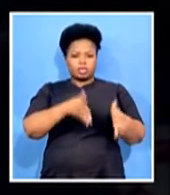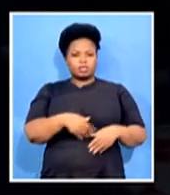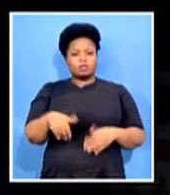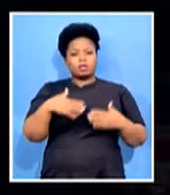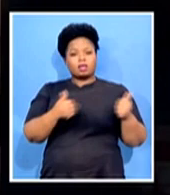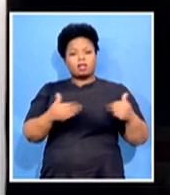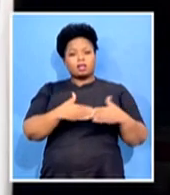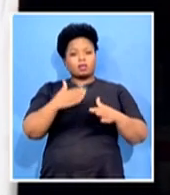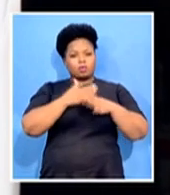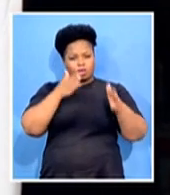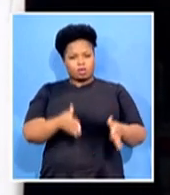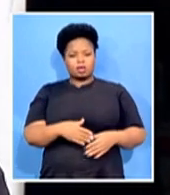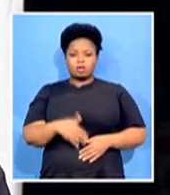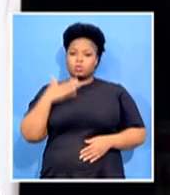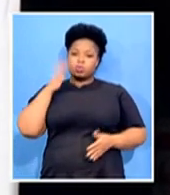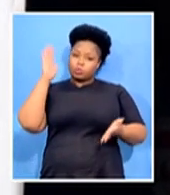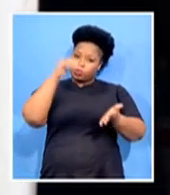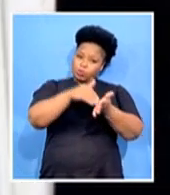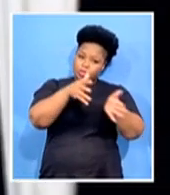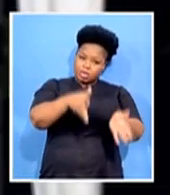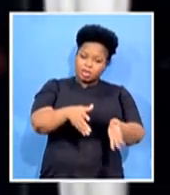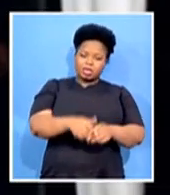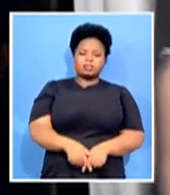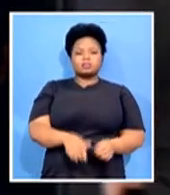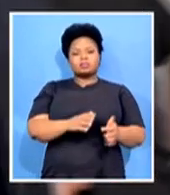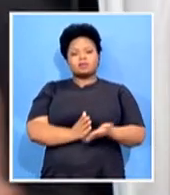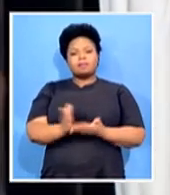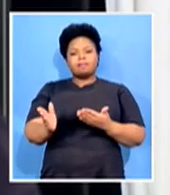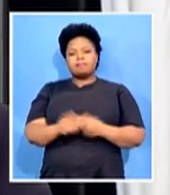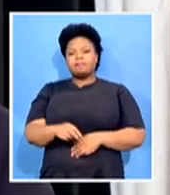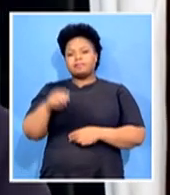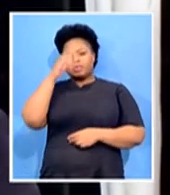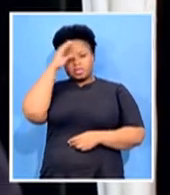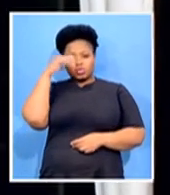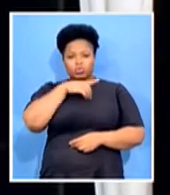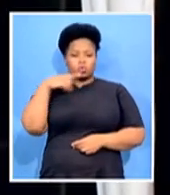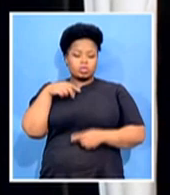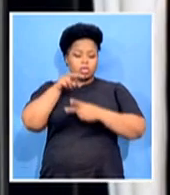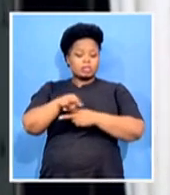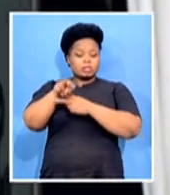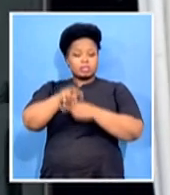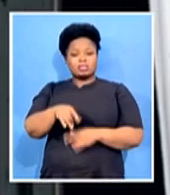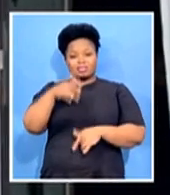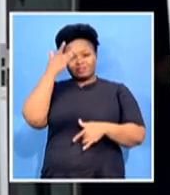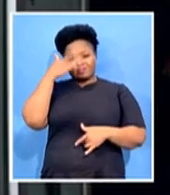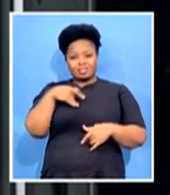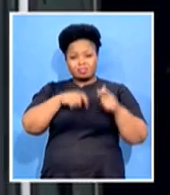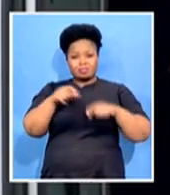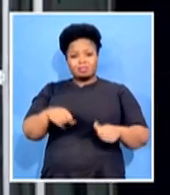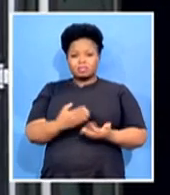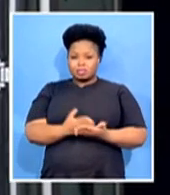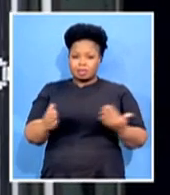fight against COVID-19. 900 of them contracting the virus, and now you have a little